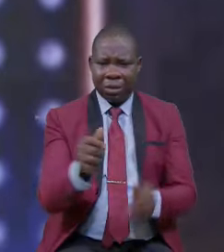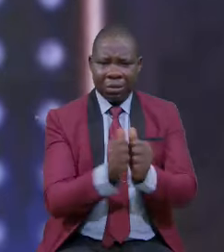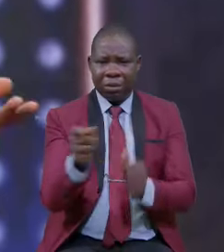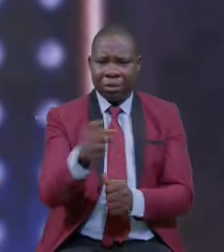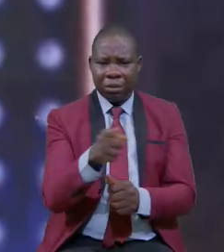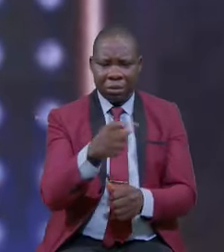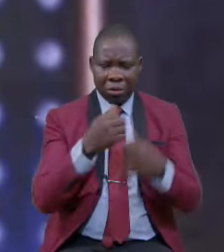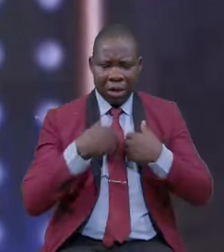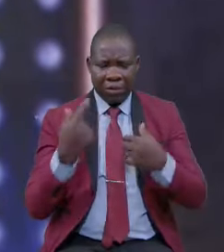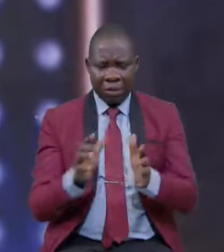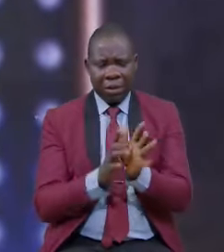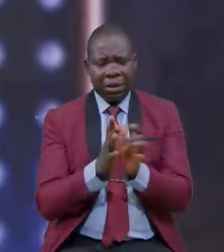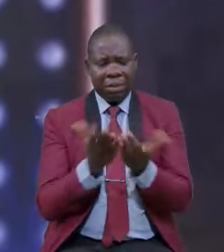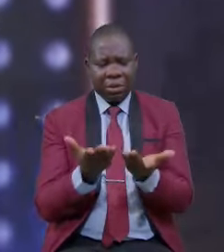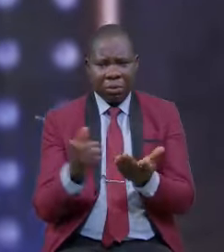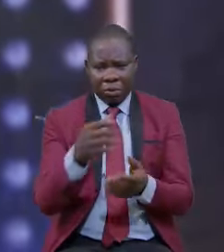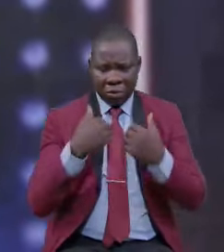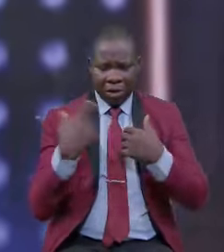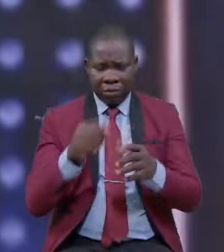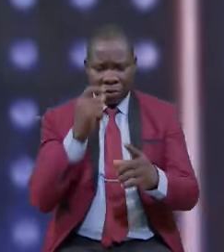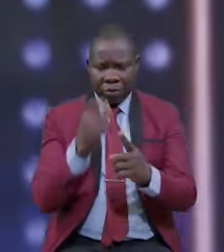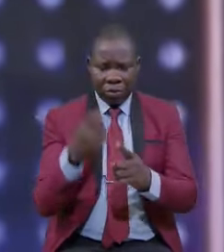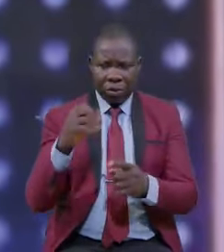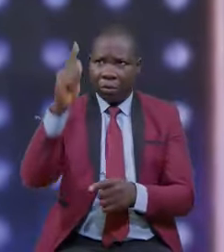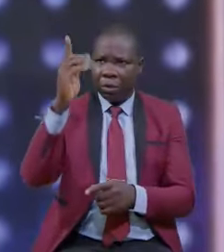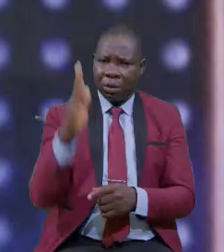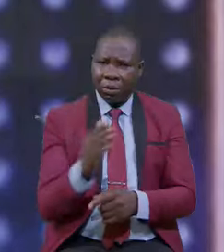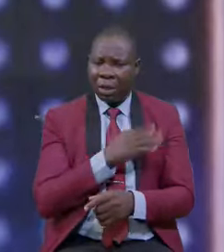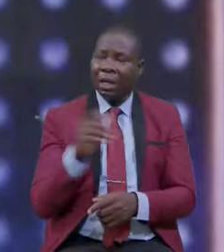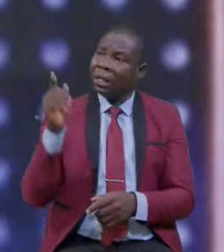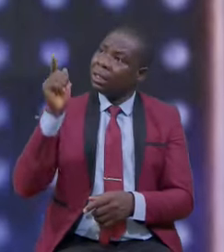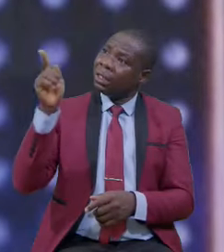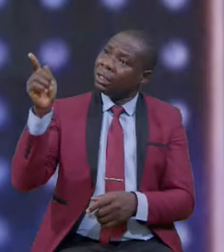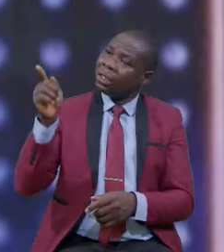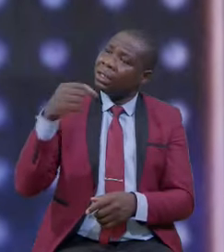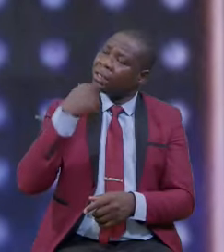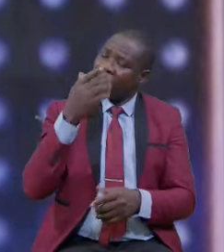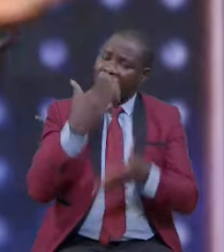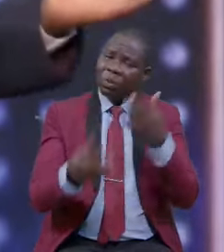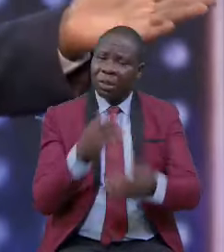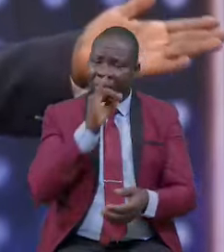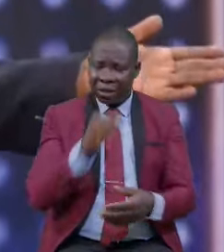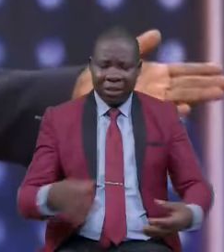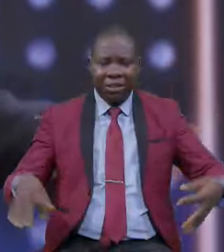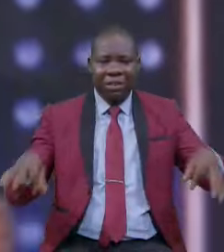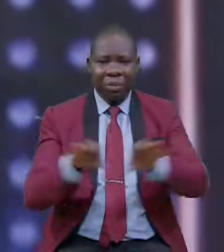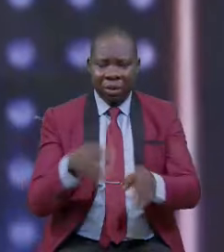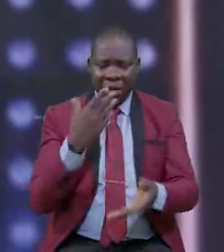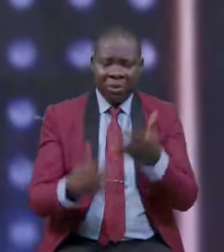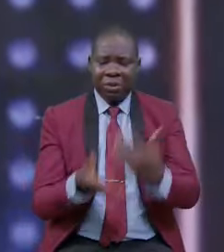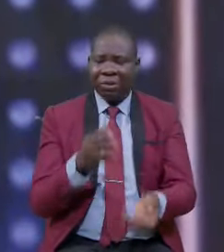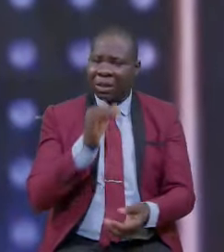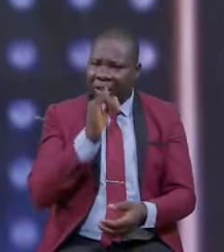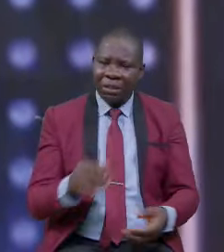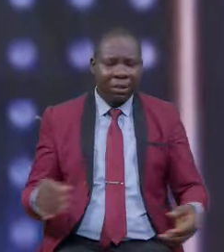have the Word of God, and he says, whatever is necessary, whatever is essential, but I cannot have